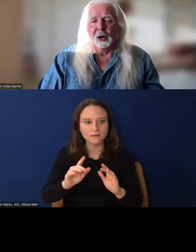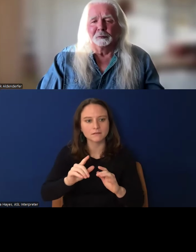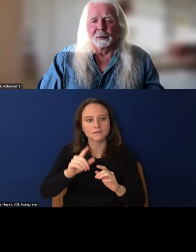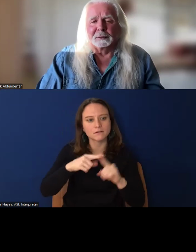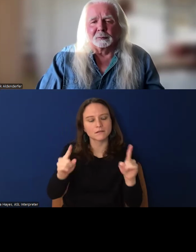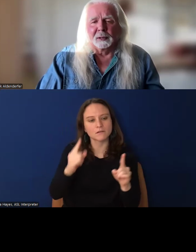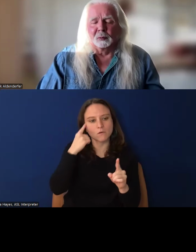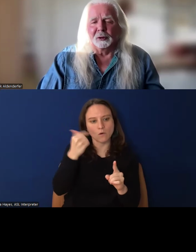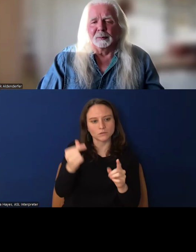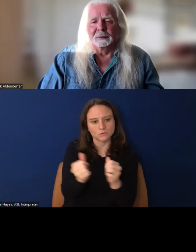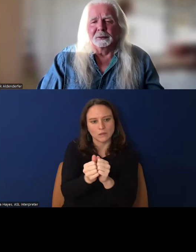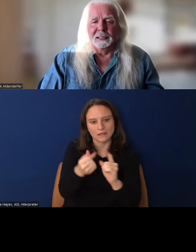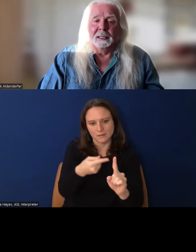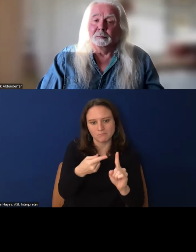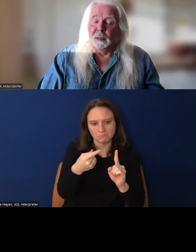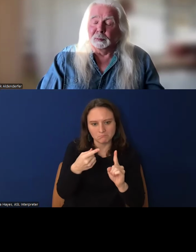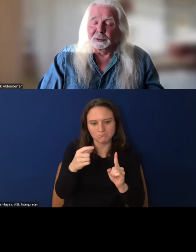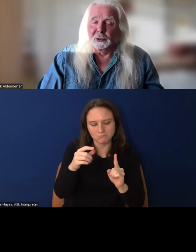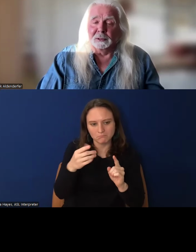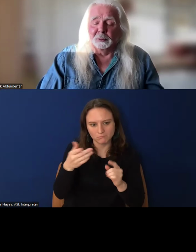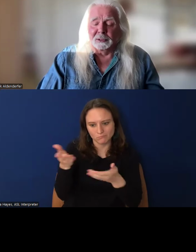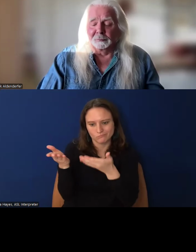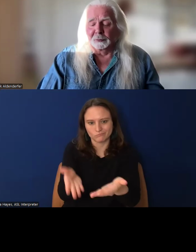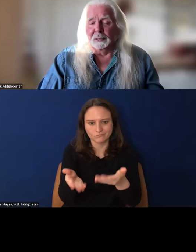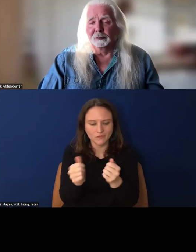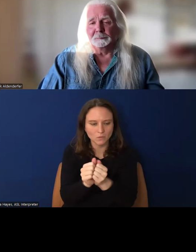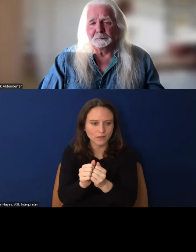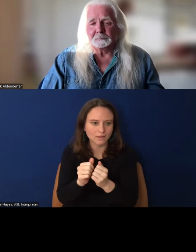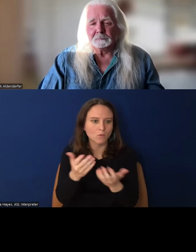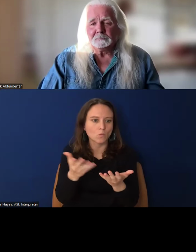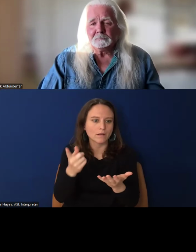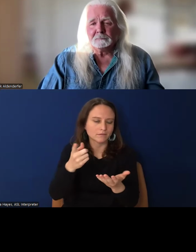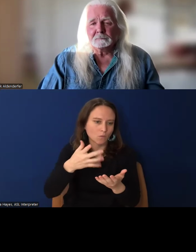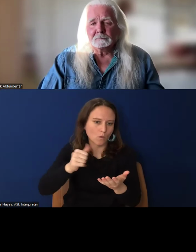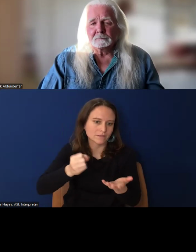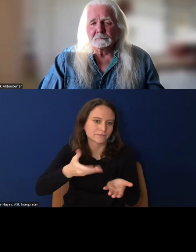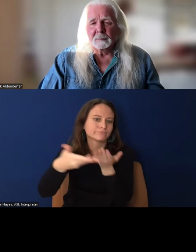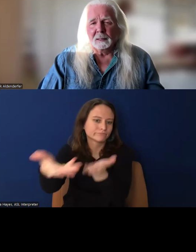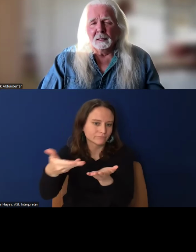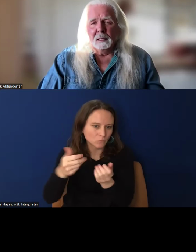the offerings that went with him into we presume, into his afterlife.